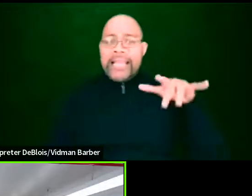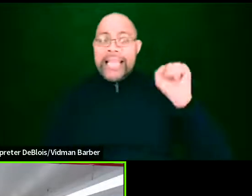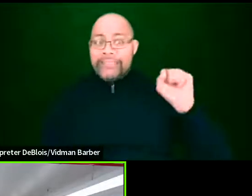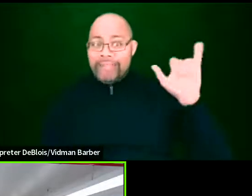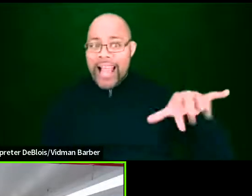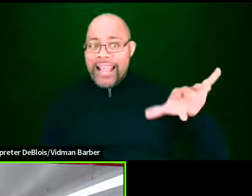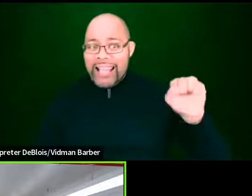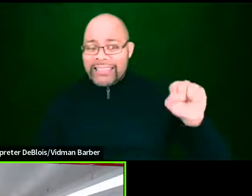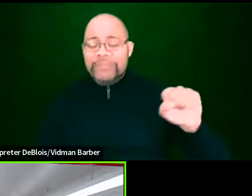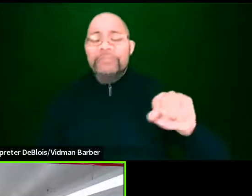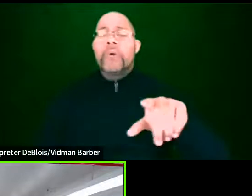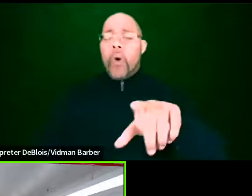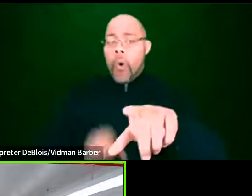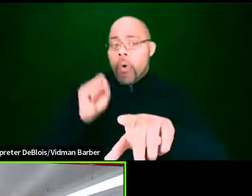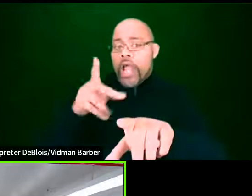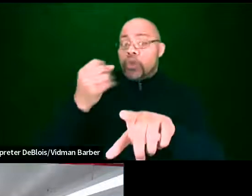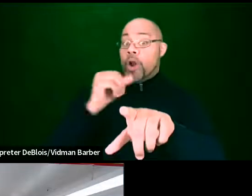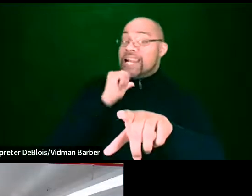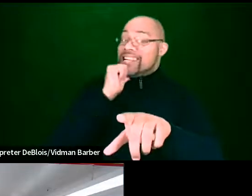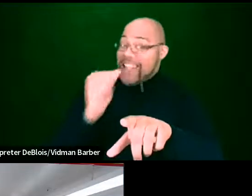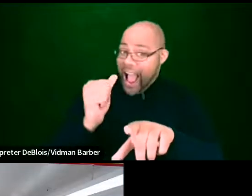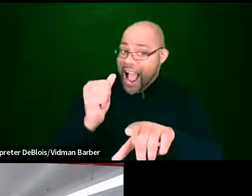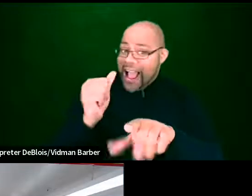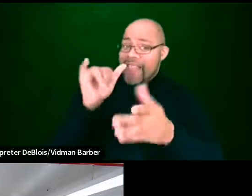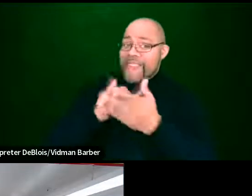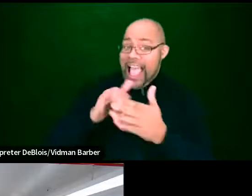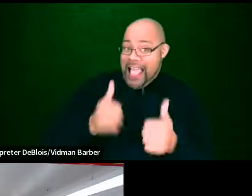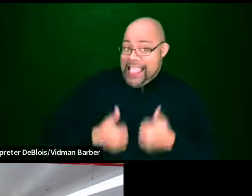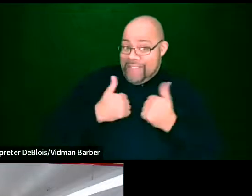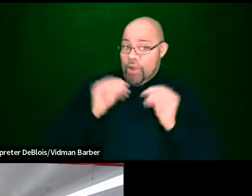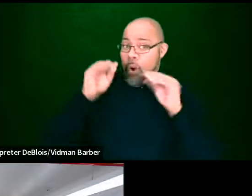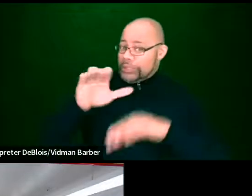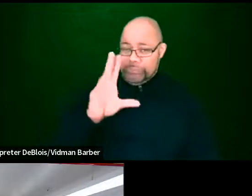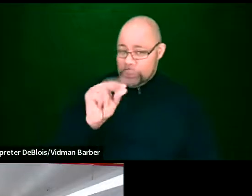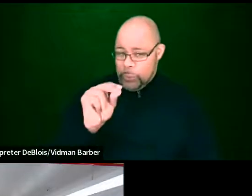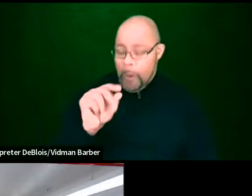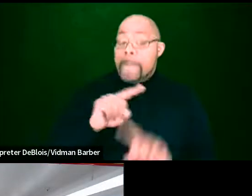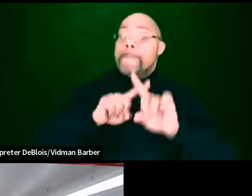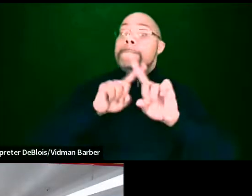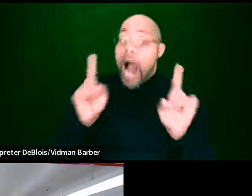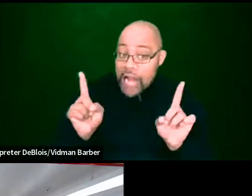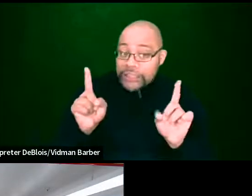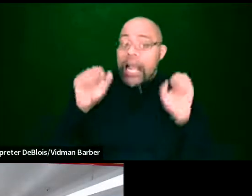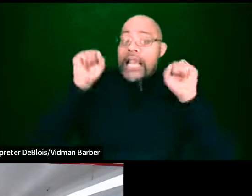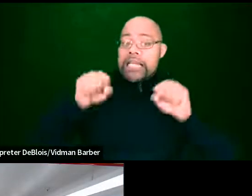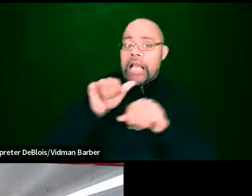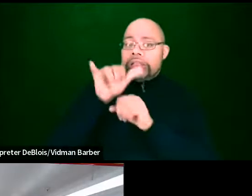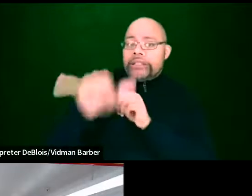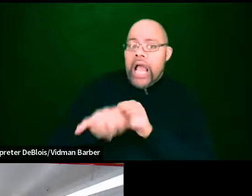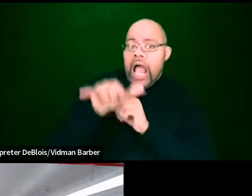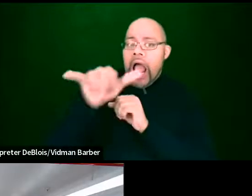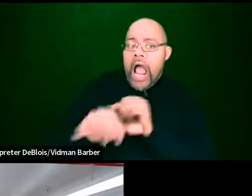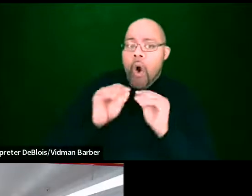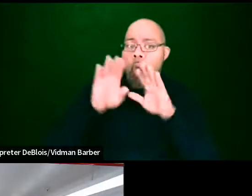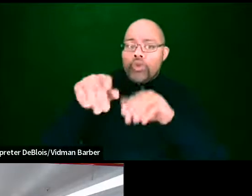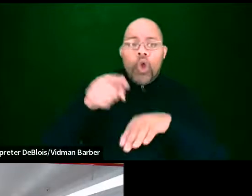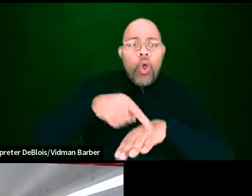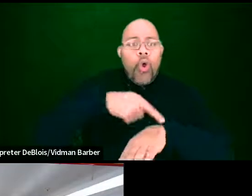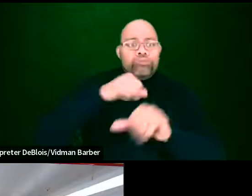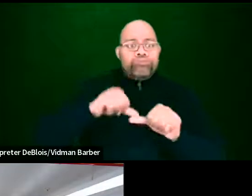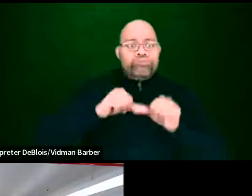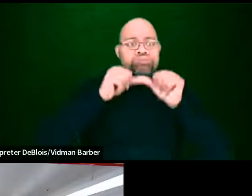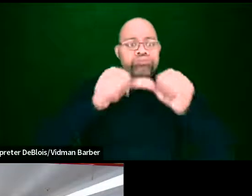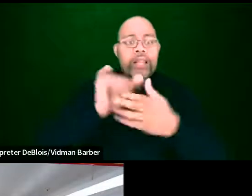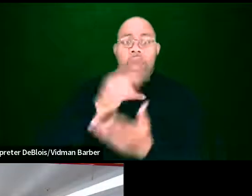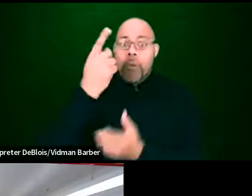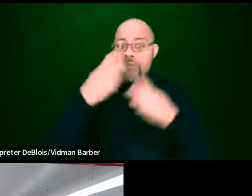Okay. Okay. So it's not something that necessarily lives in the ocean, but it can stay in the ocean for so long. And that's actually one of